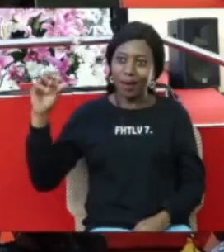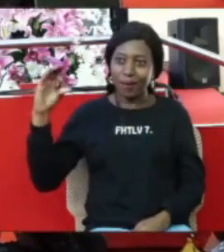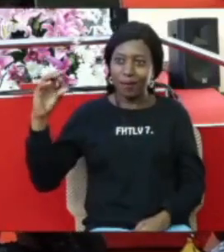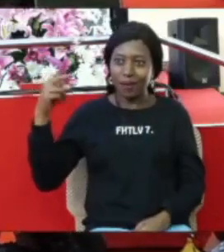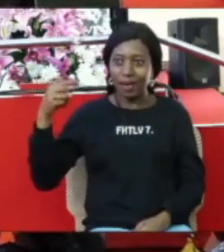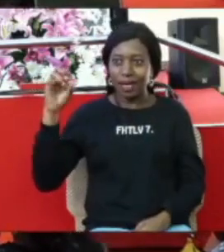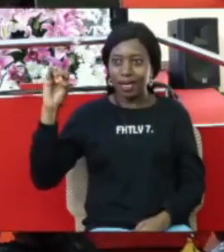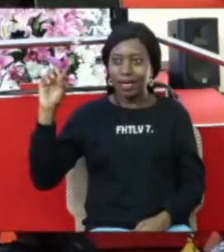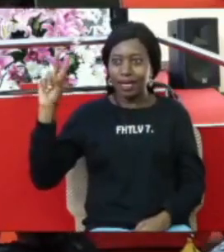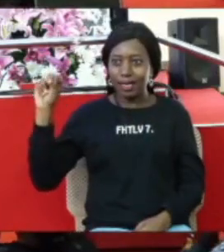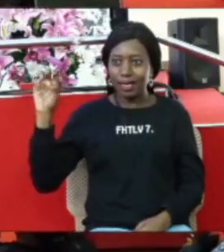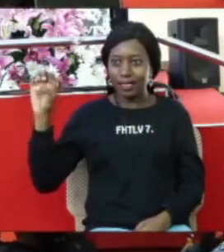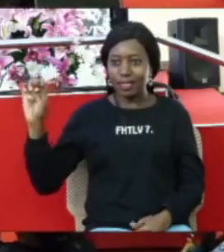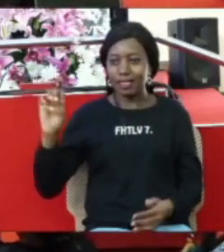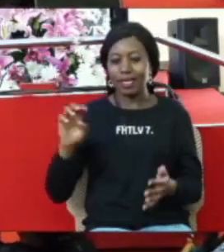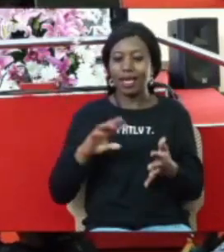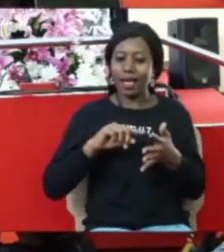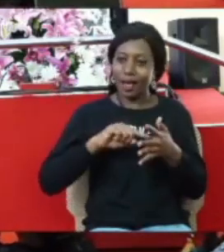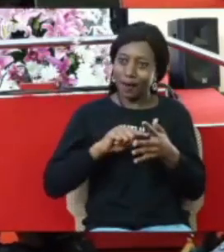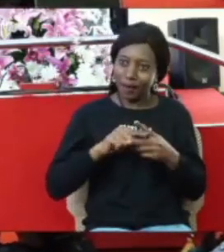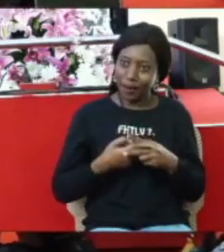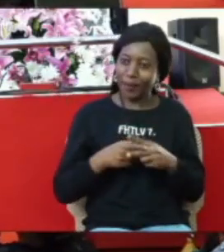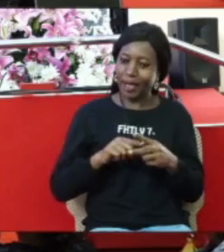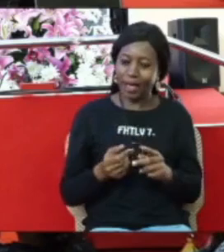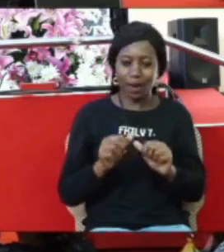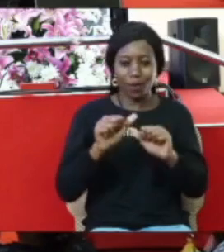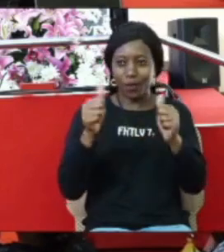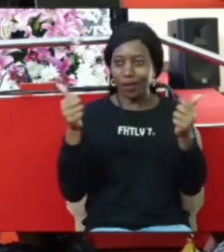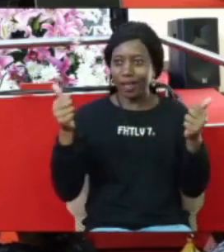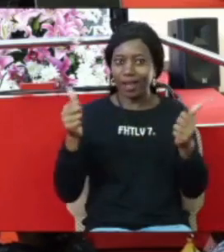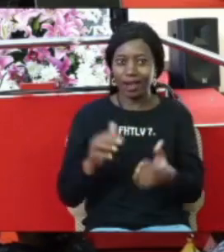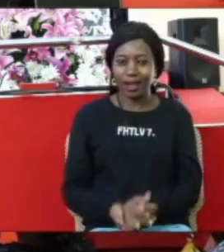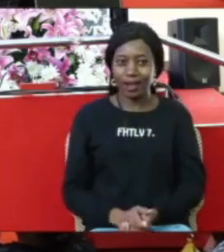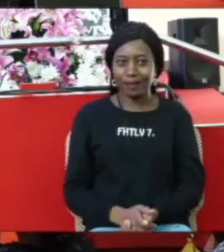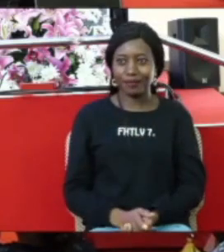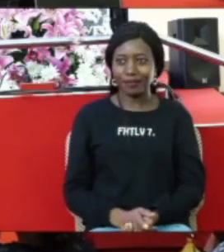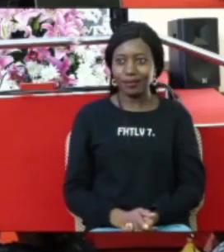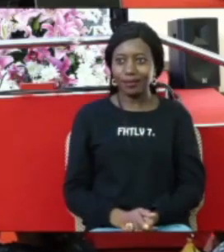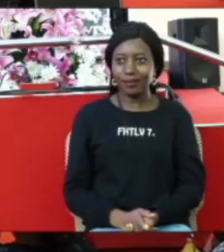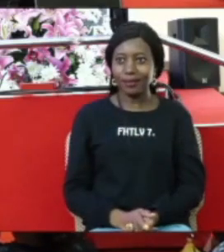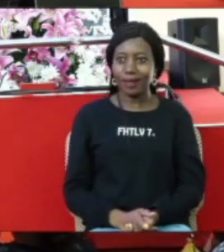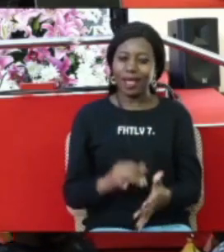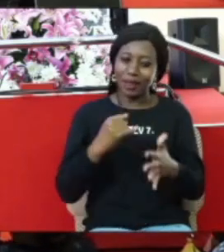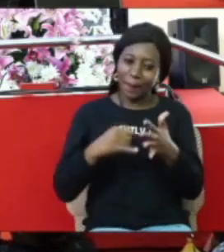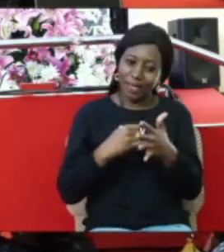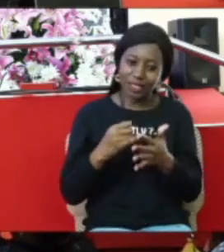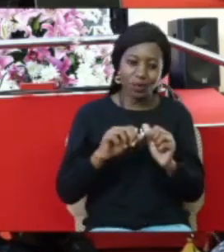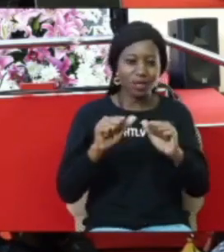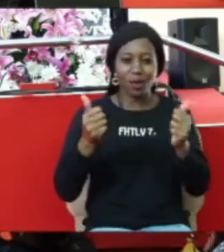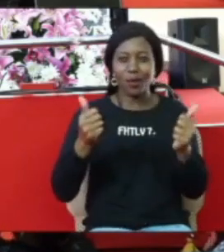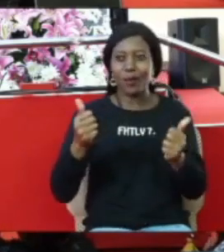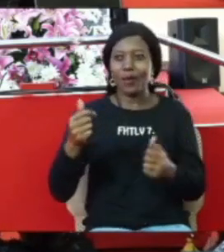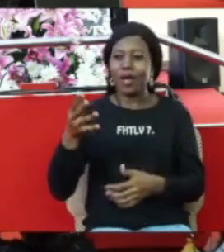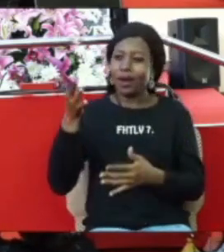tent is hot. By the grace of God, the machine never blew again. Because God, he knew I was not a